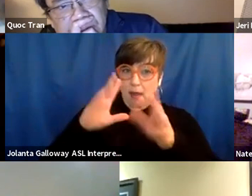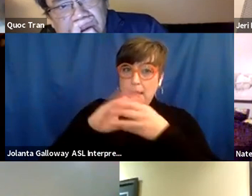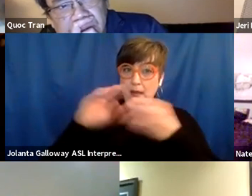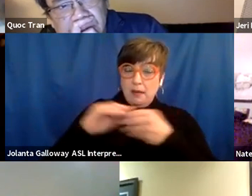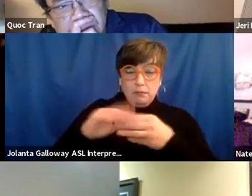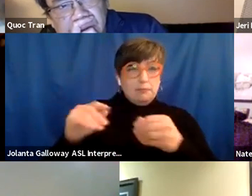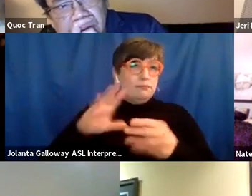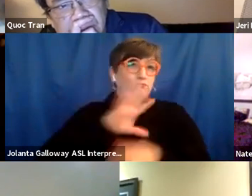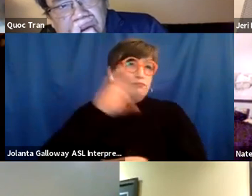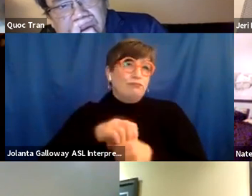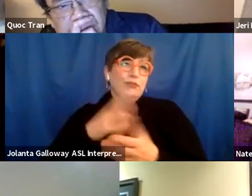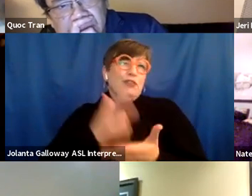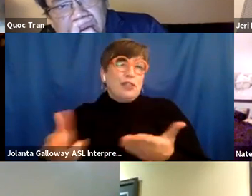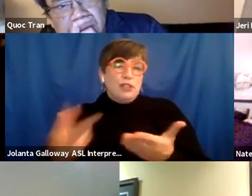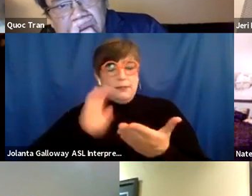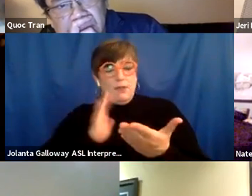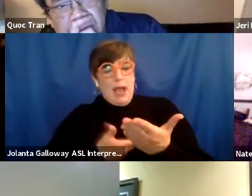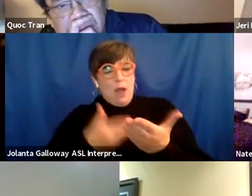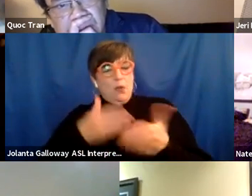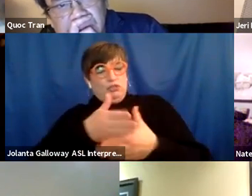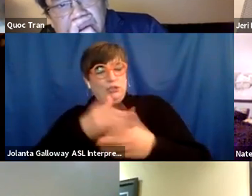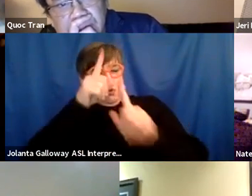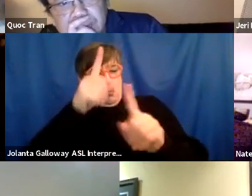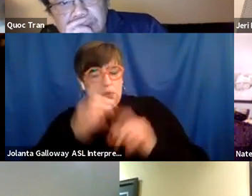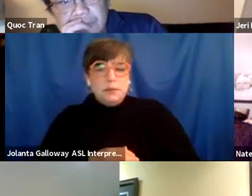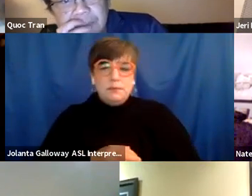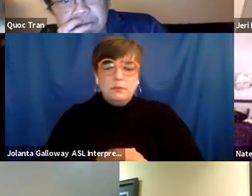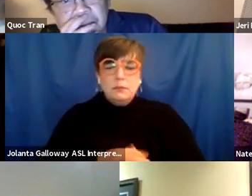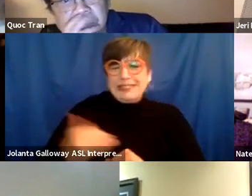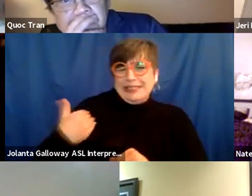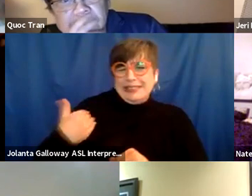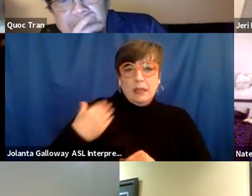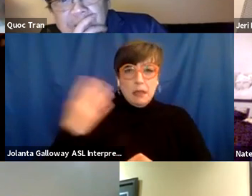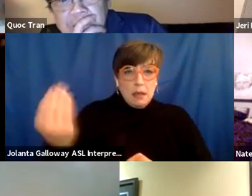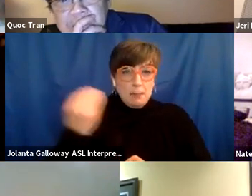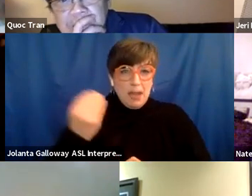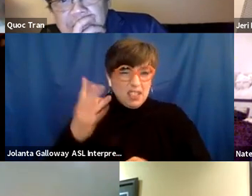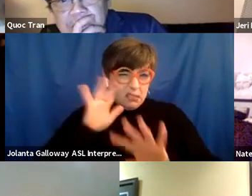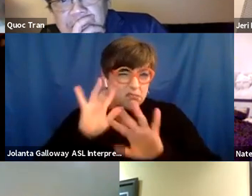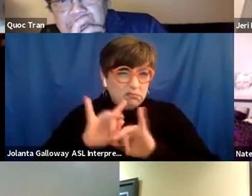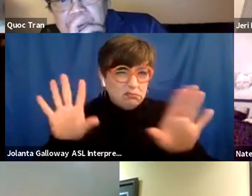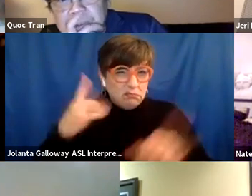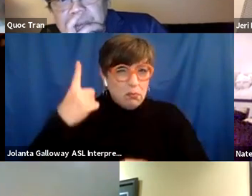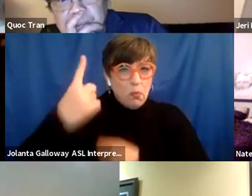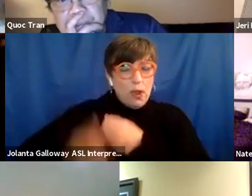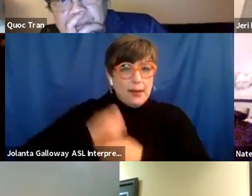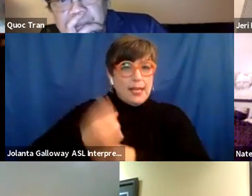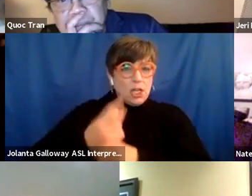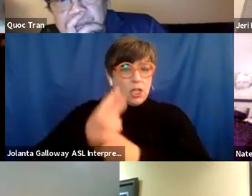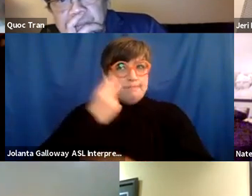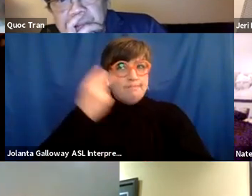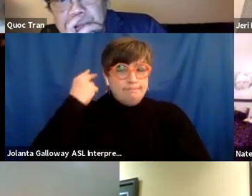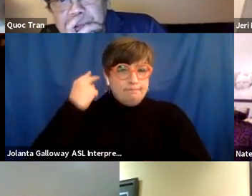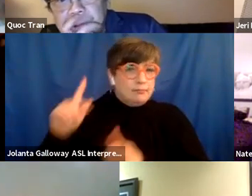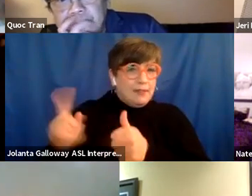toward our shared goals. This past Monday tragically marks the 1-year anniversary of our first